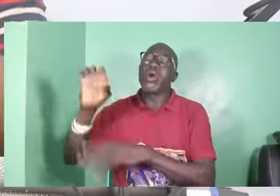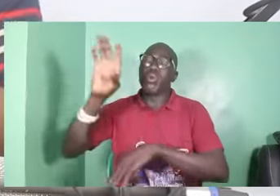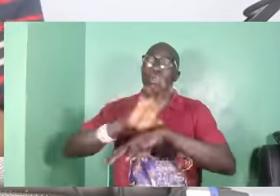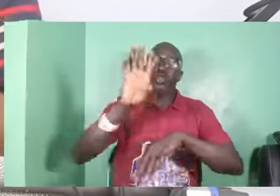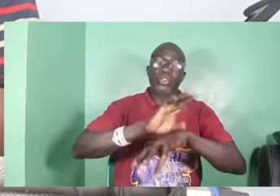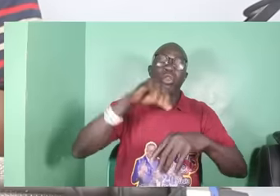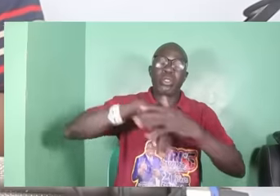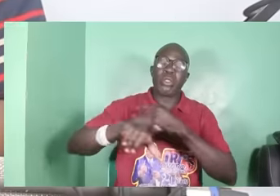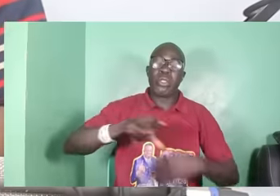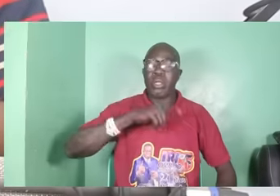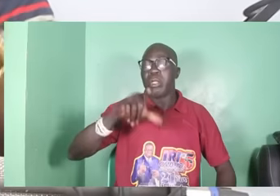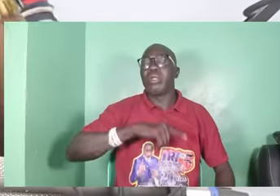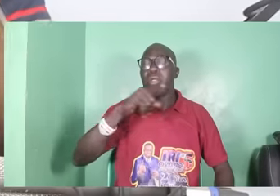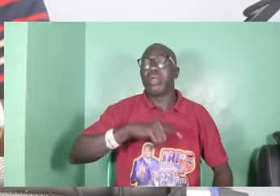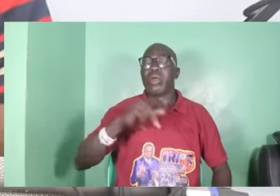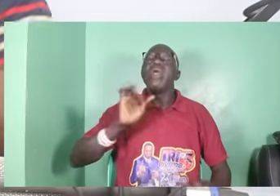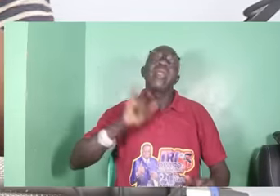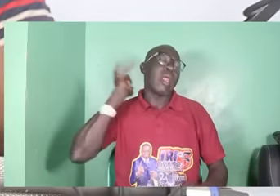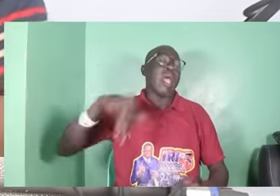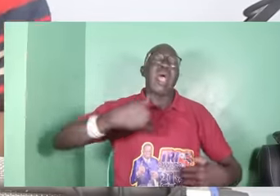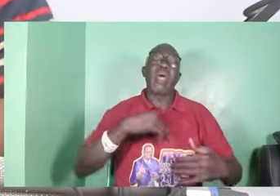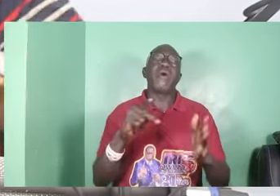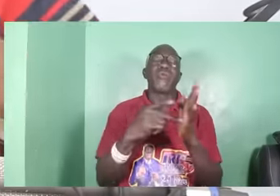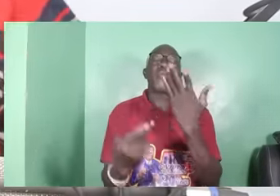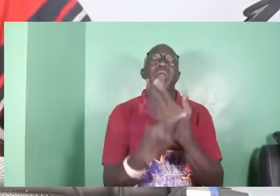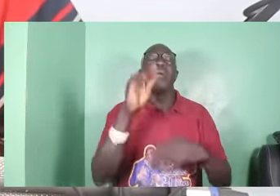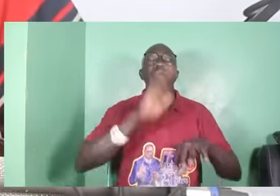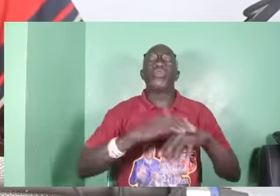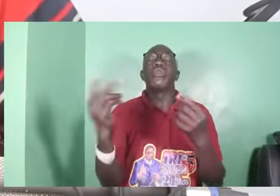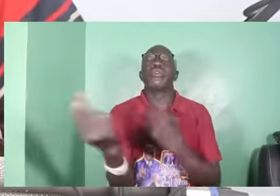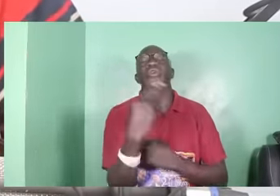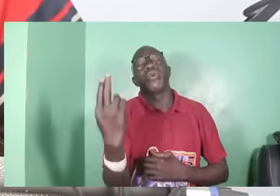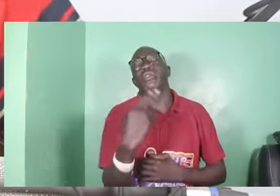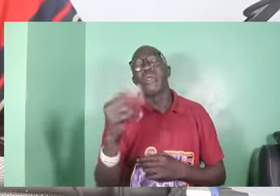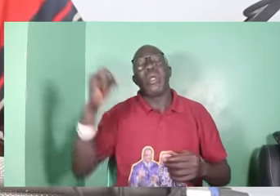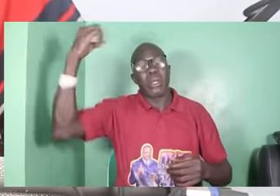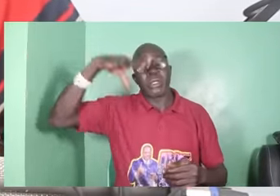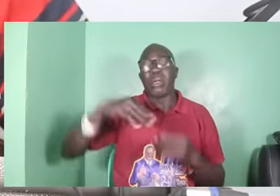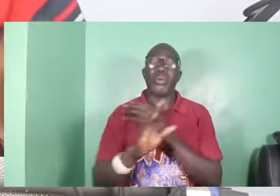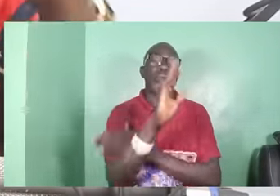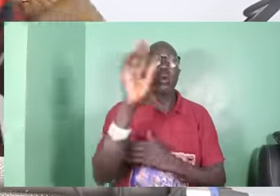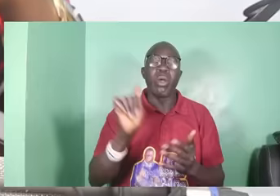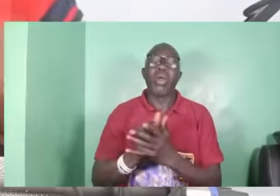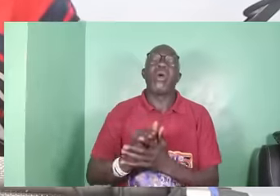This will be powerful. This is sir. All our branches in Lagos. The program will take place today on Thursday.